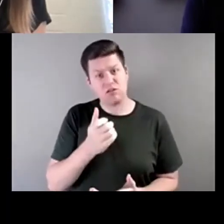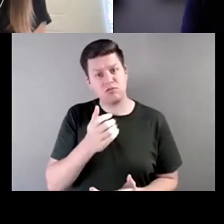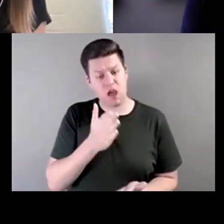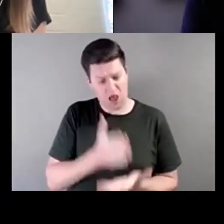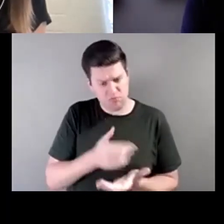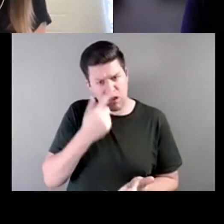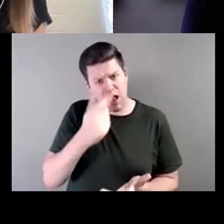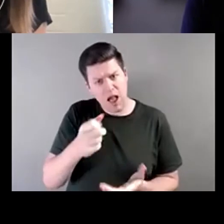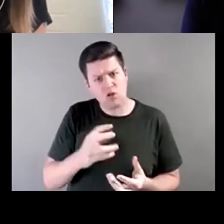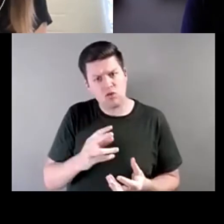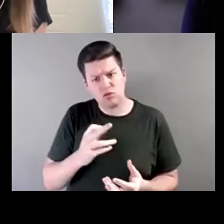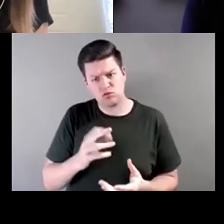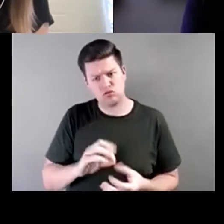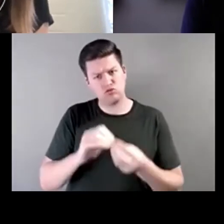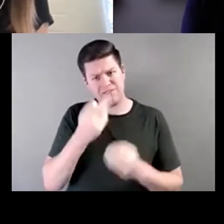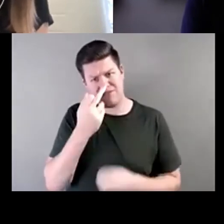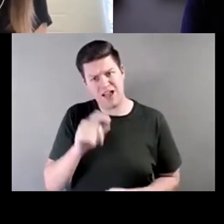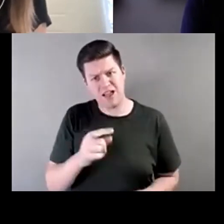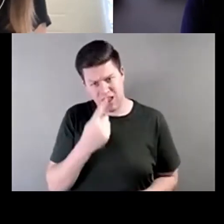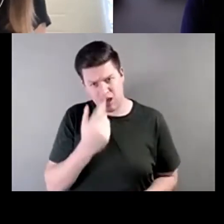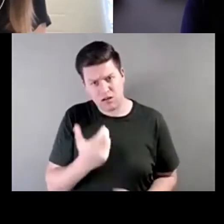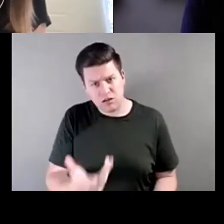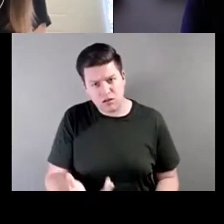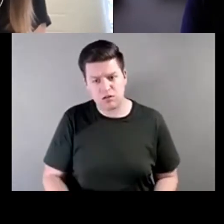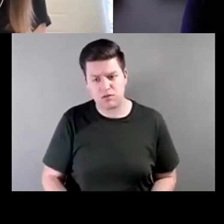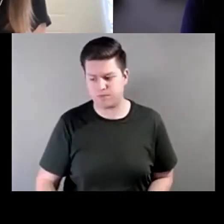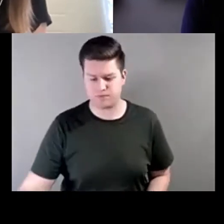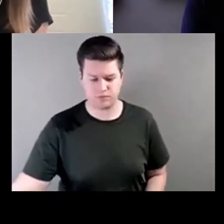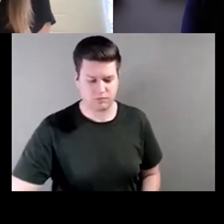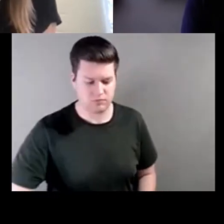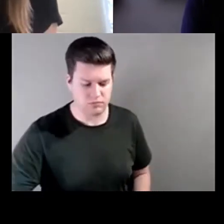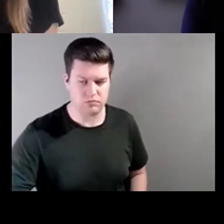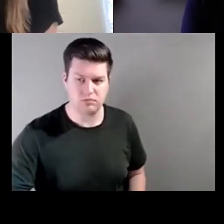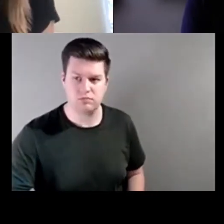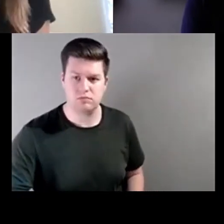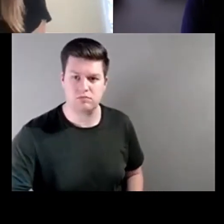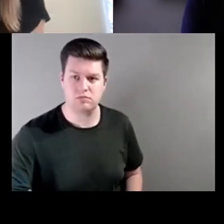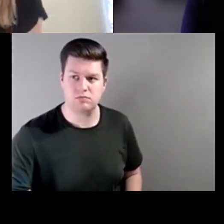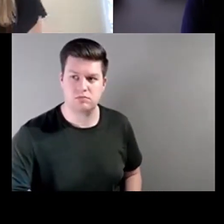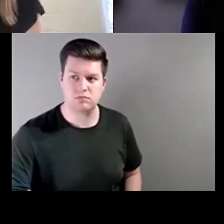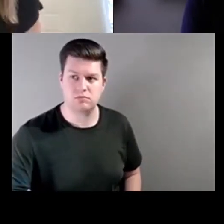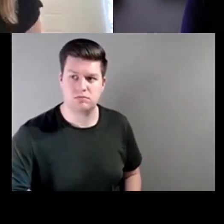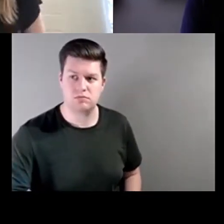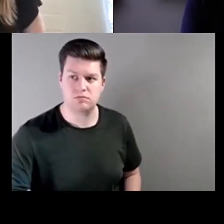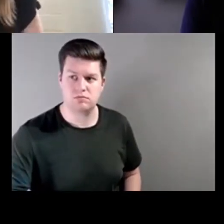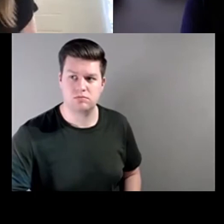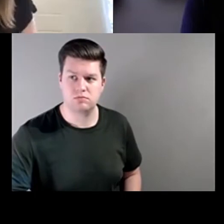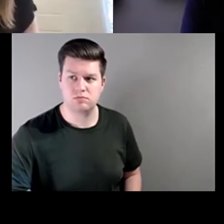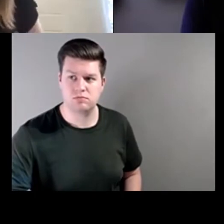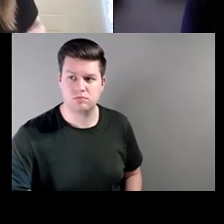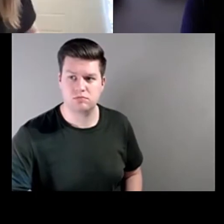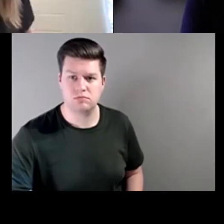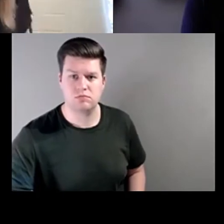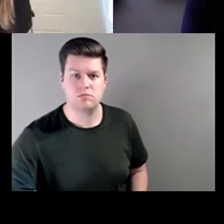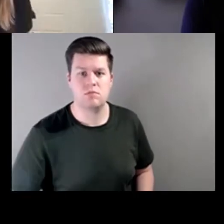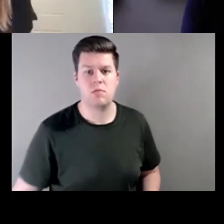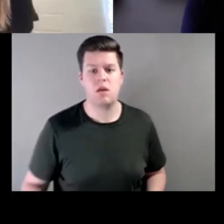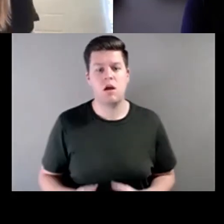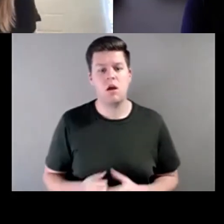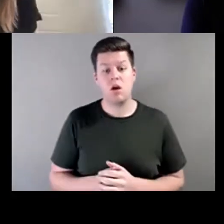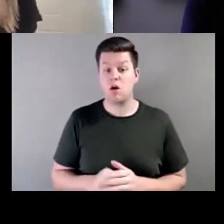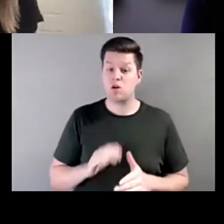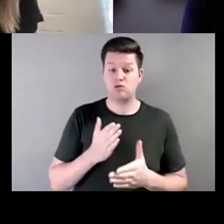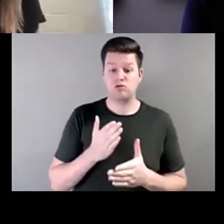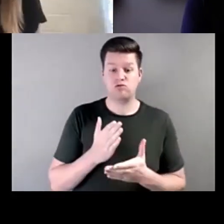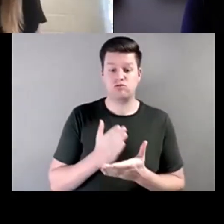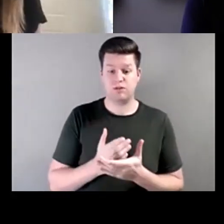Stephen, I would start off by saying I'm not aware that there's any widespread or any real problem with forged